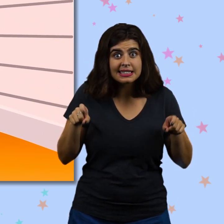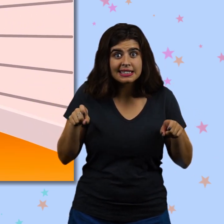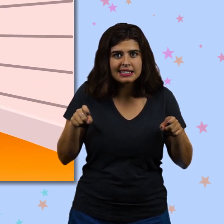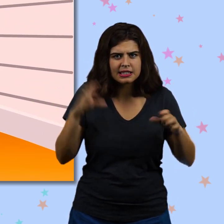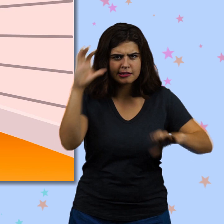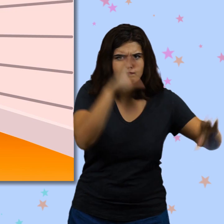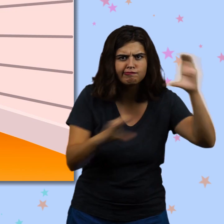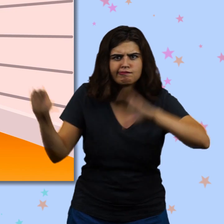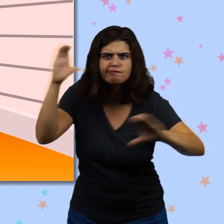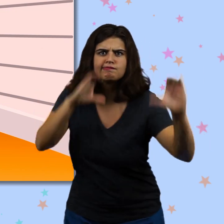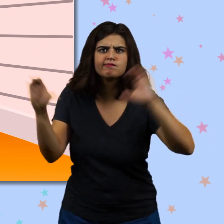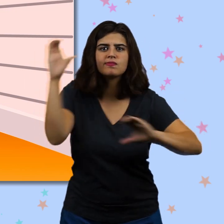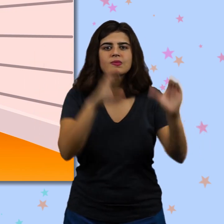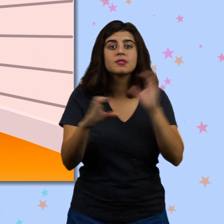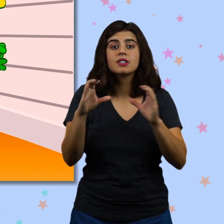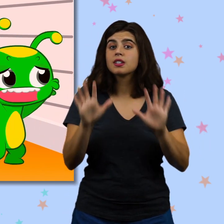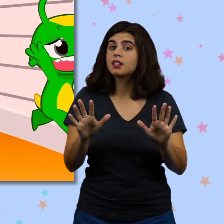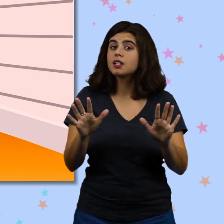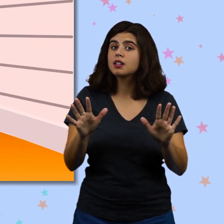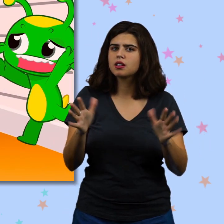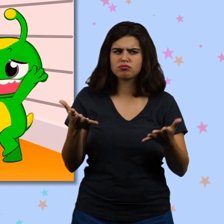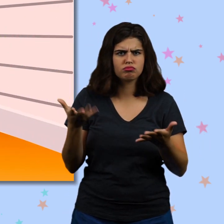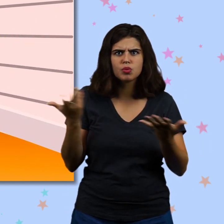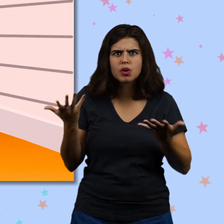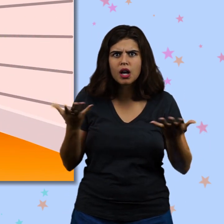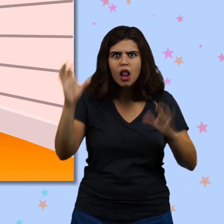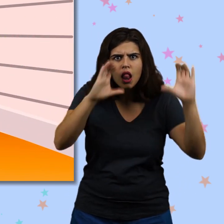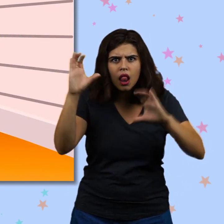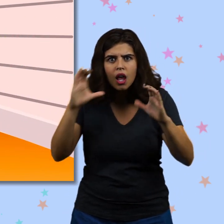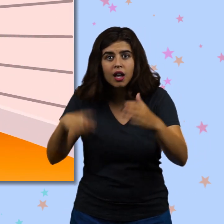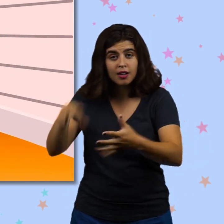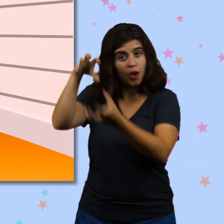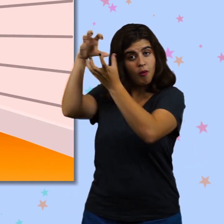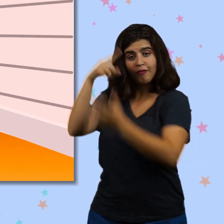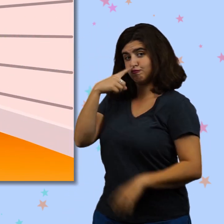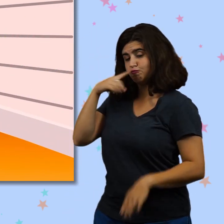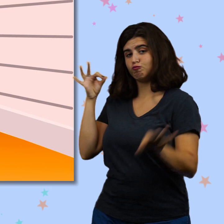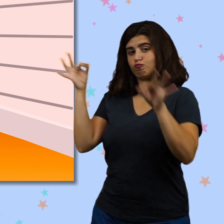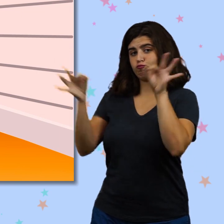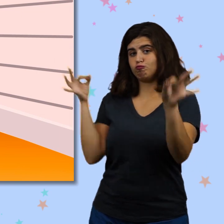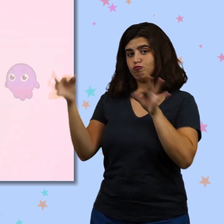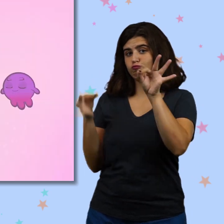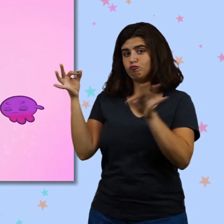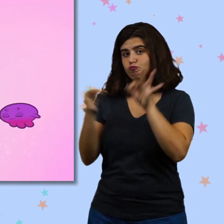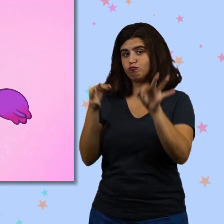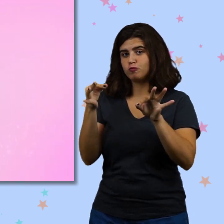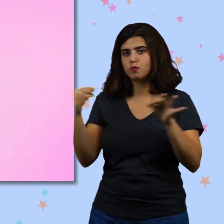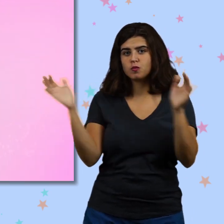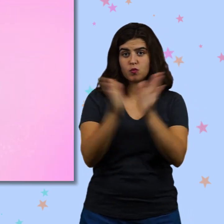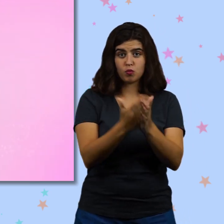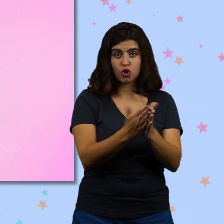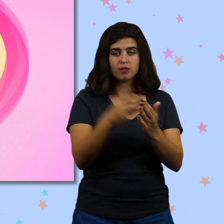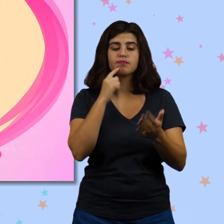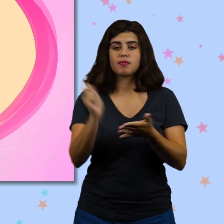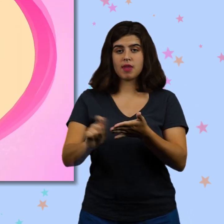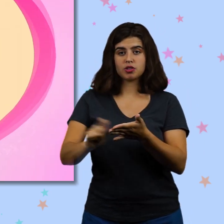Very good. Before we go looking like crazy, let's find out what we need. Pops, please help us. We'll need a